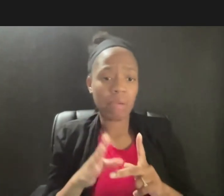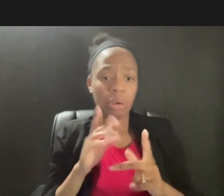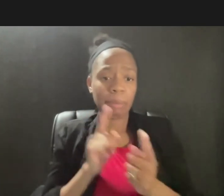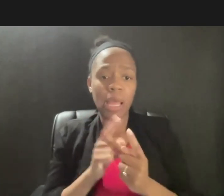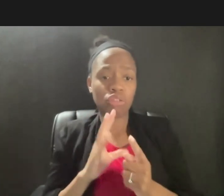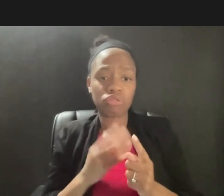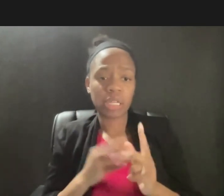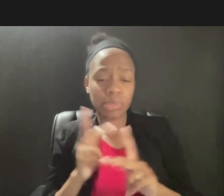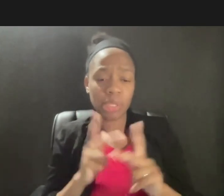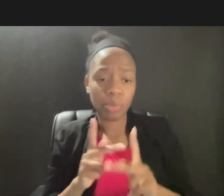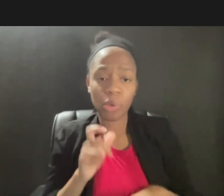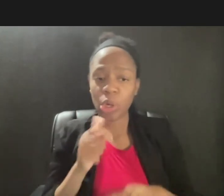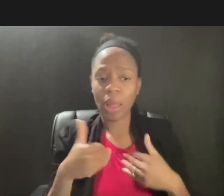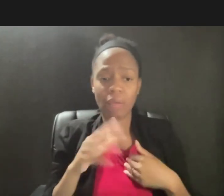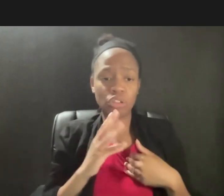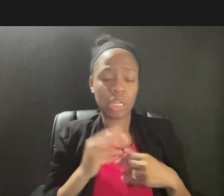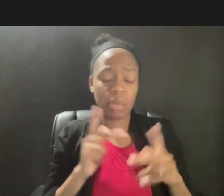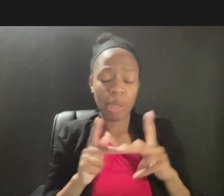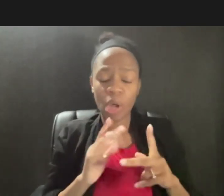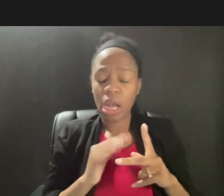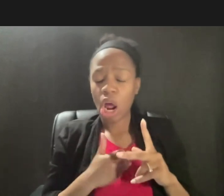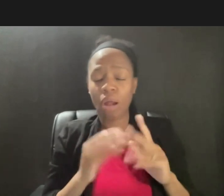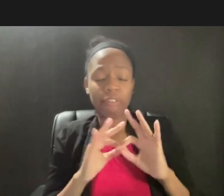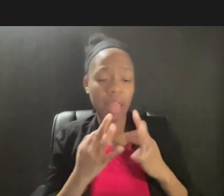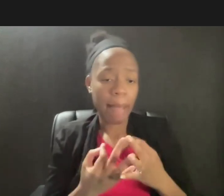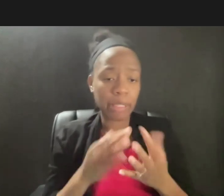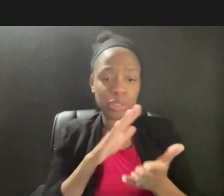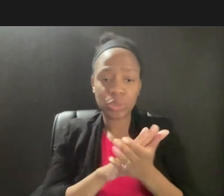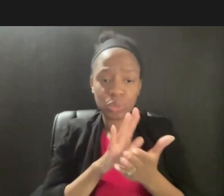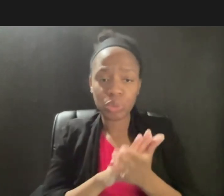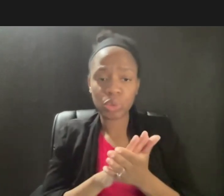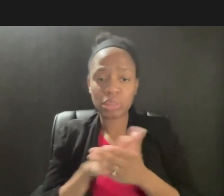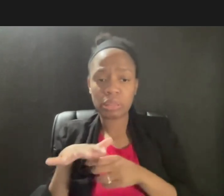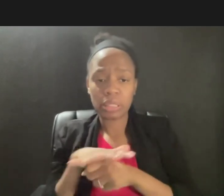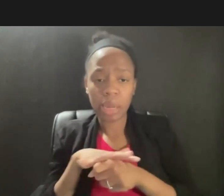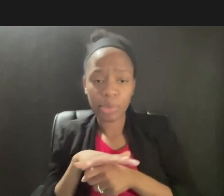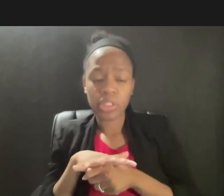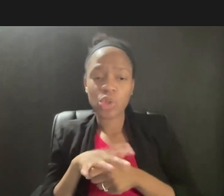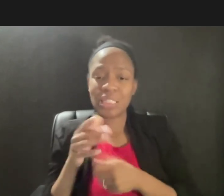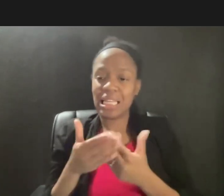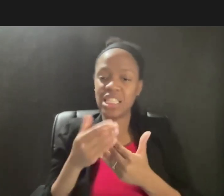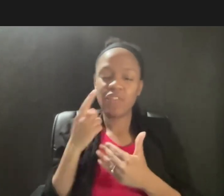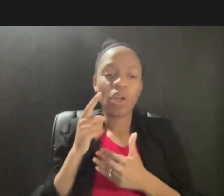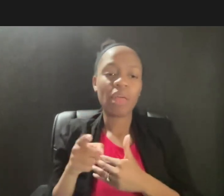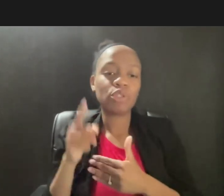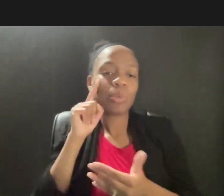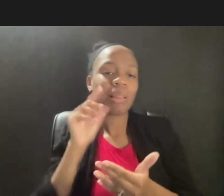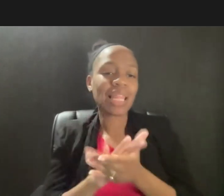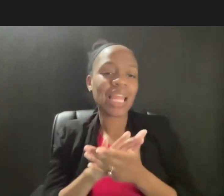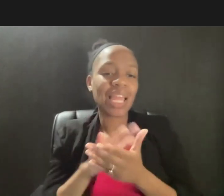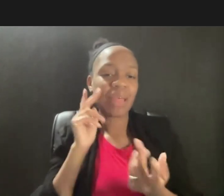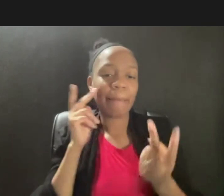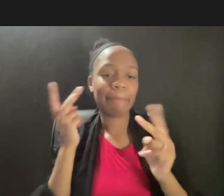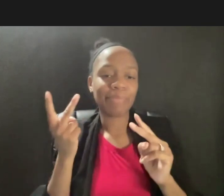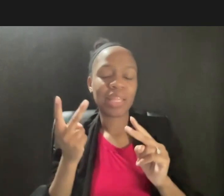We don't have trans people in our families or in our neighborhoods or in our schools. And so it's easier for them to believe the misinformation and